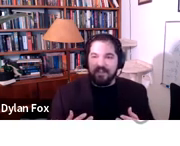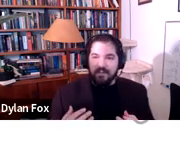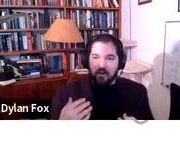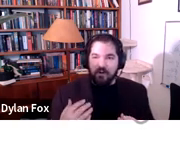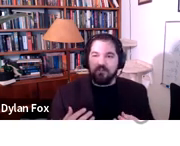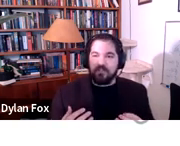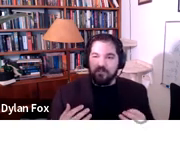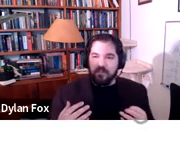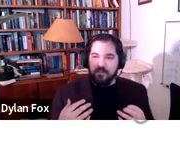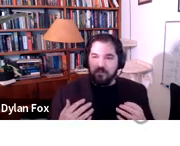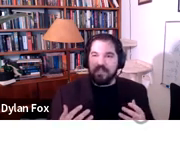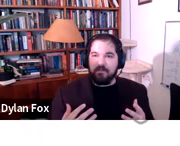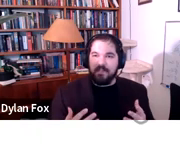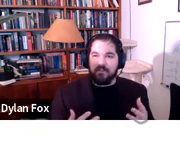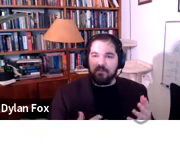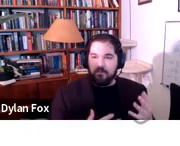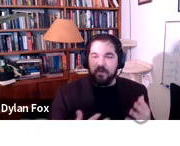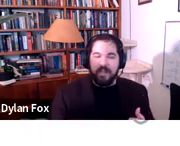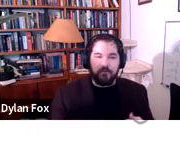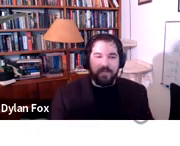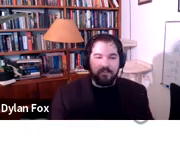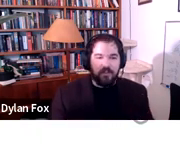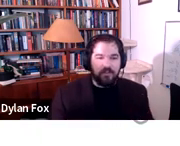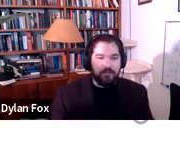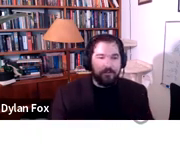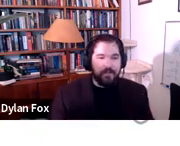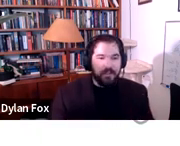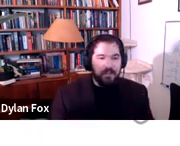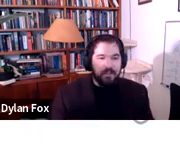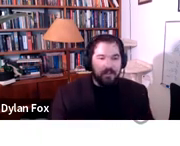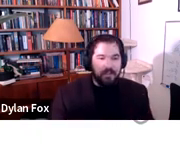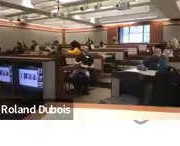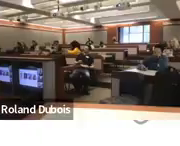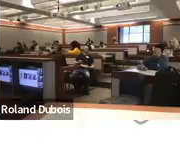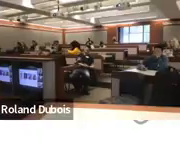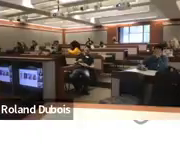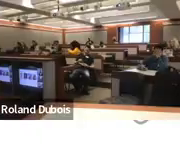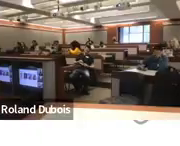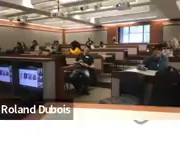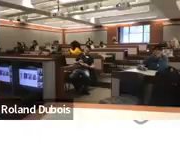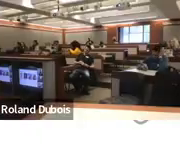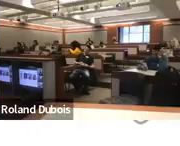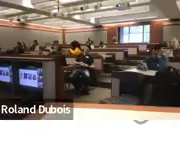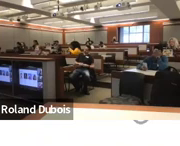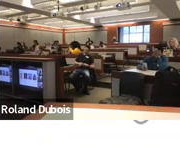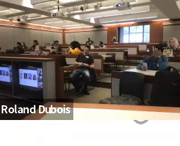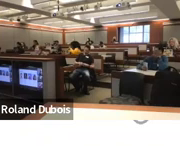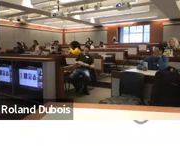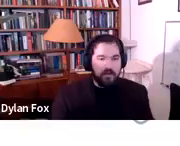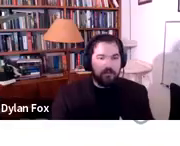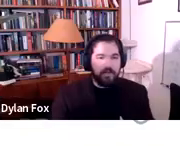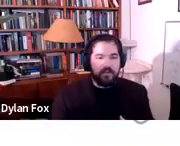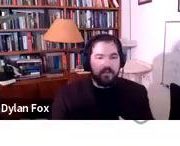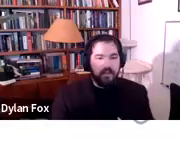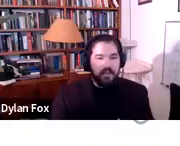and argue just for the right to be here with able-bodied folks. Also, access to cloud computing resources is a